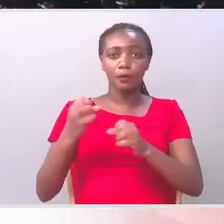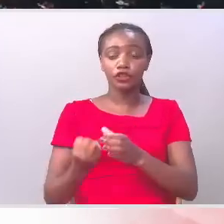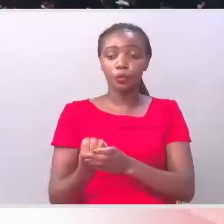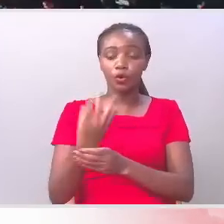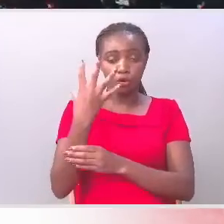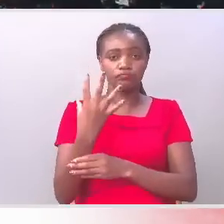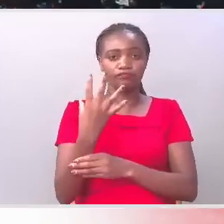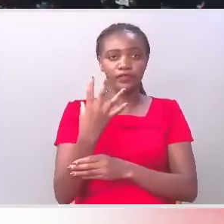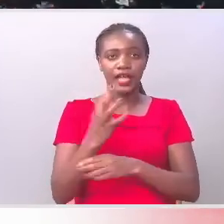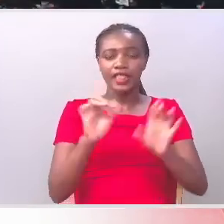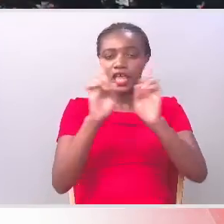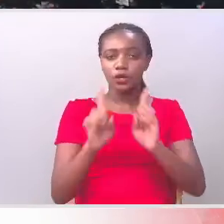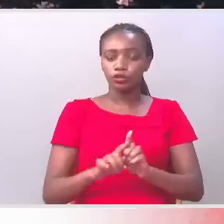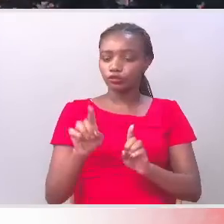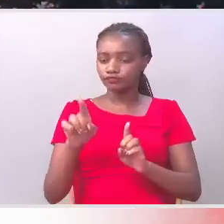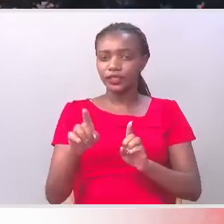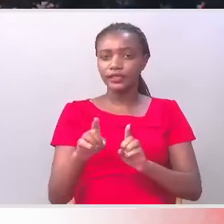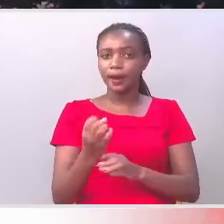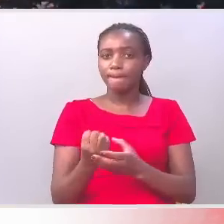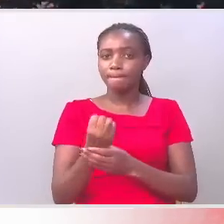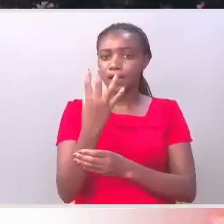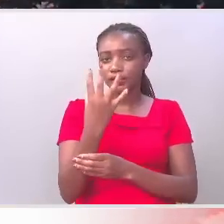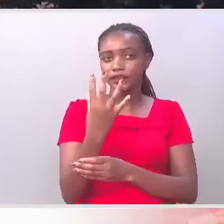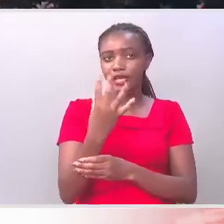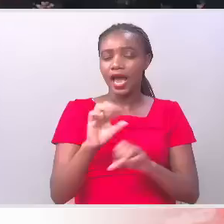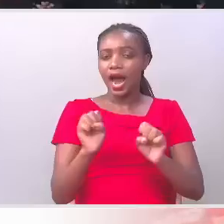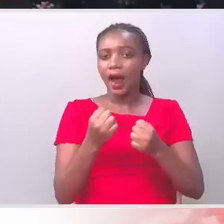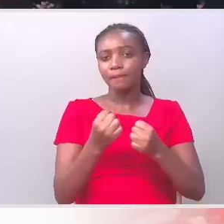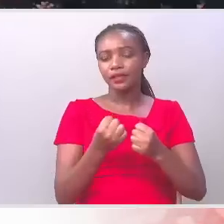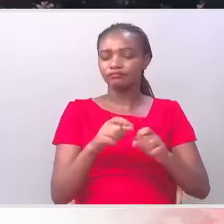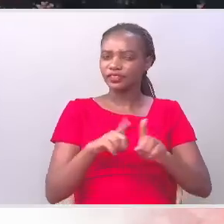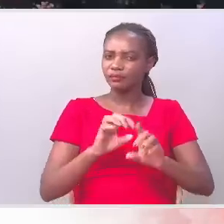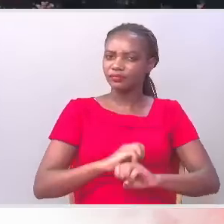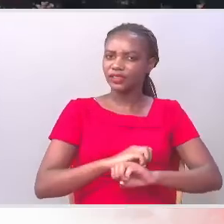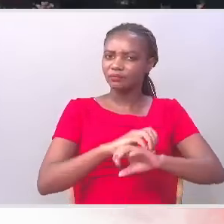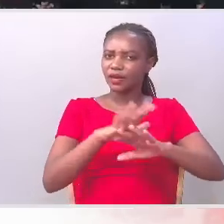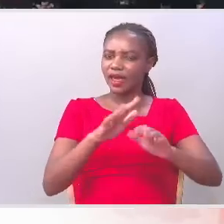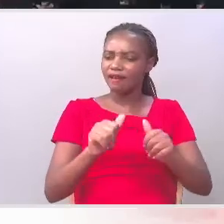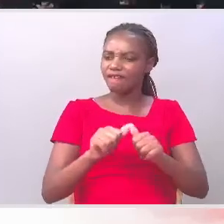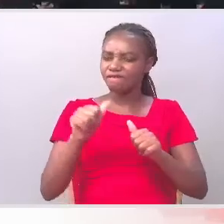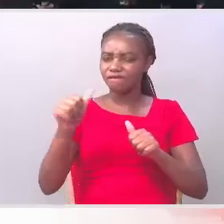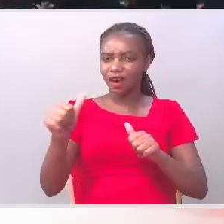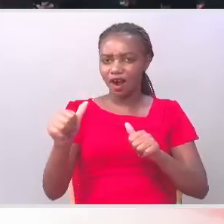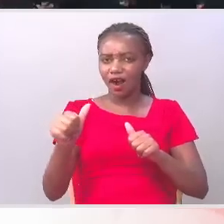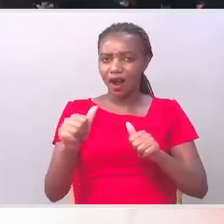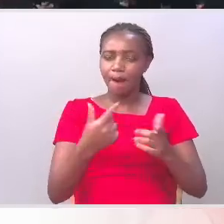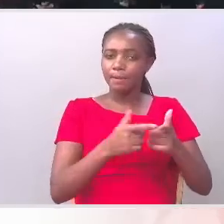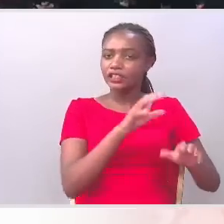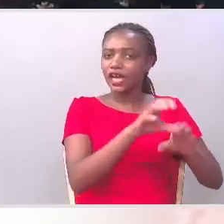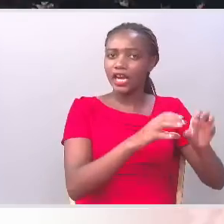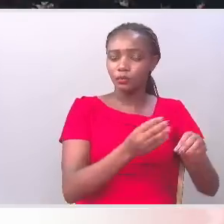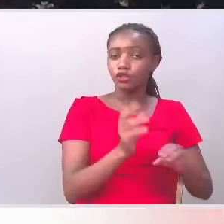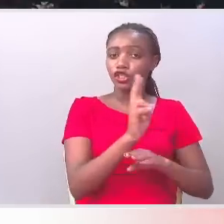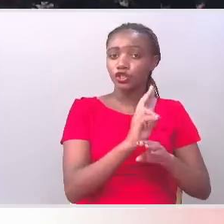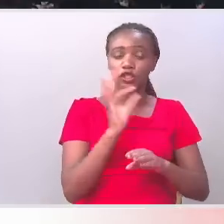cactus family. The invasive plant had claimed large tracts of land as it spread by elephants and baboons that feed on its fruit.